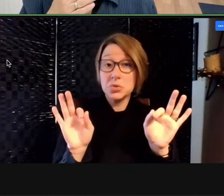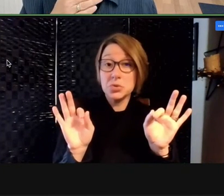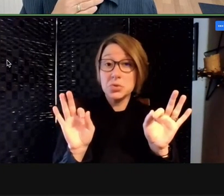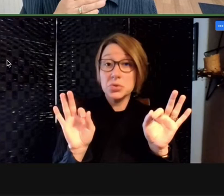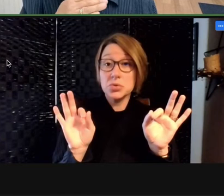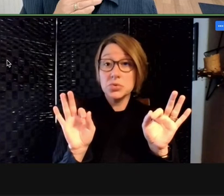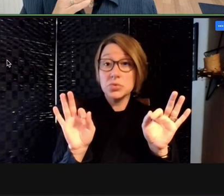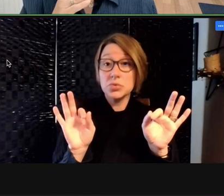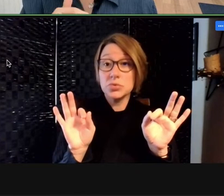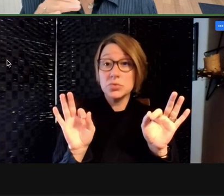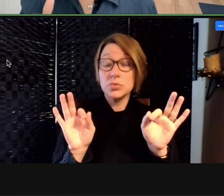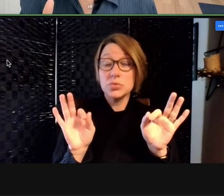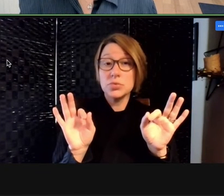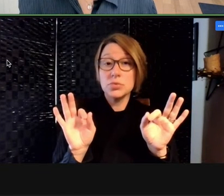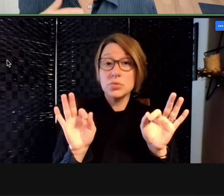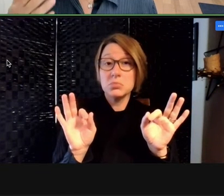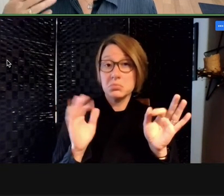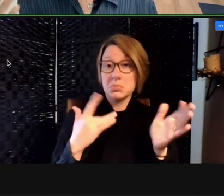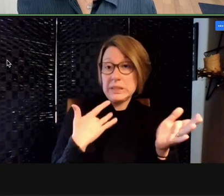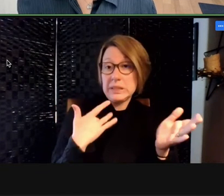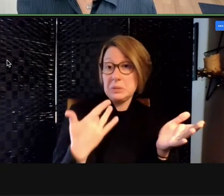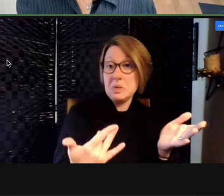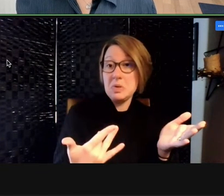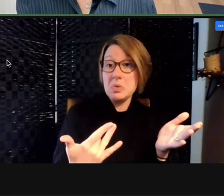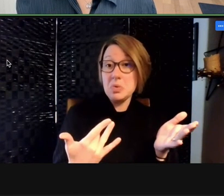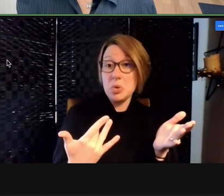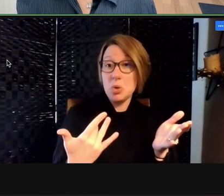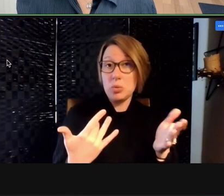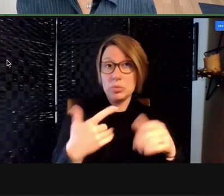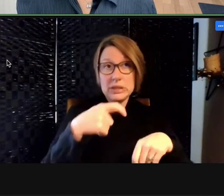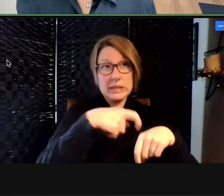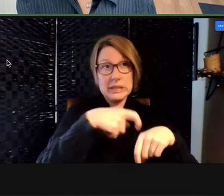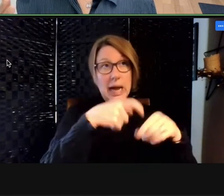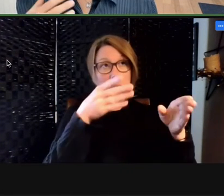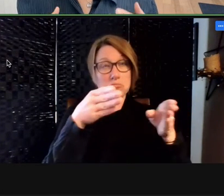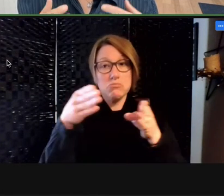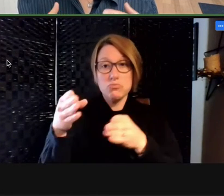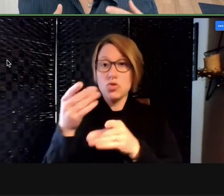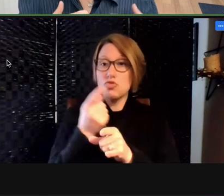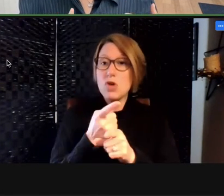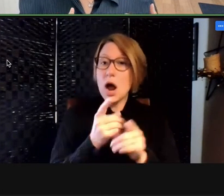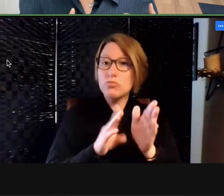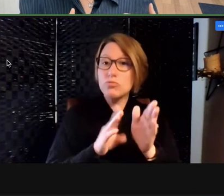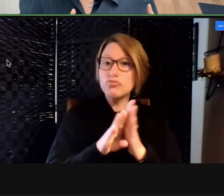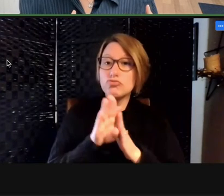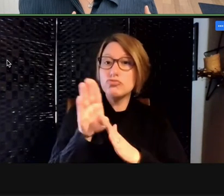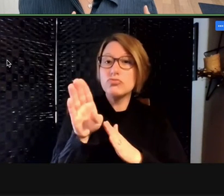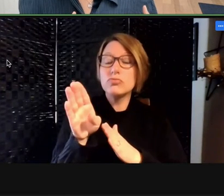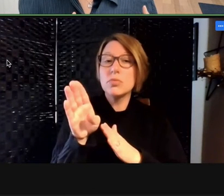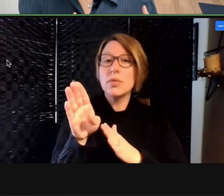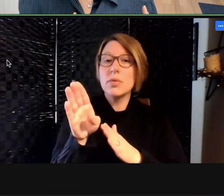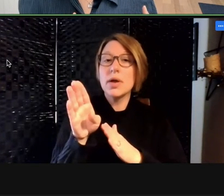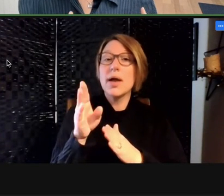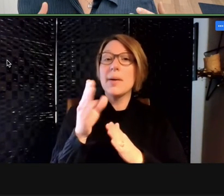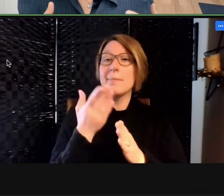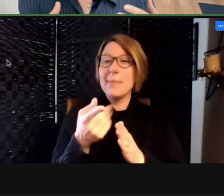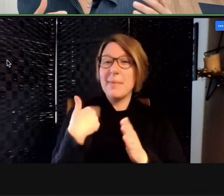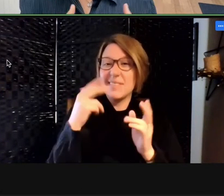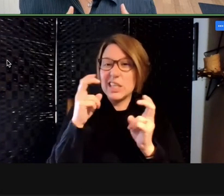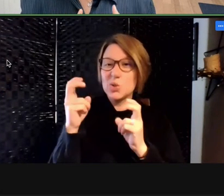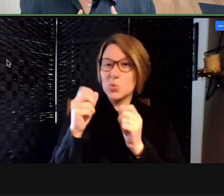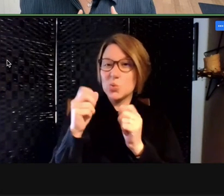in a typical way at the time that they should. But then there are issues maybe more with the social skills and